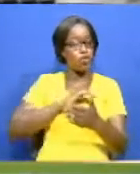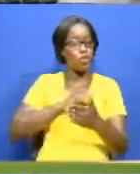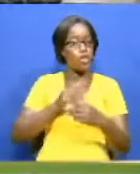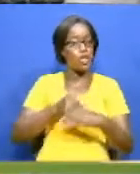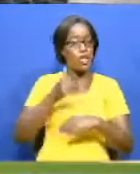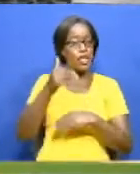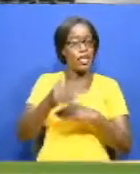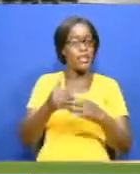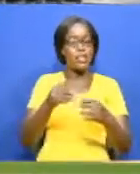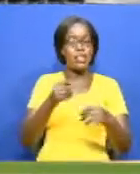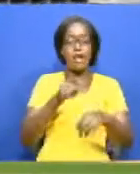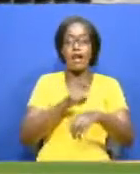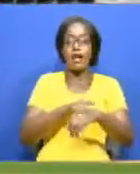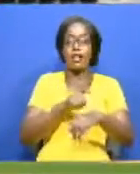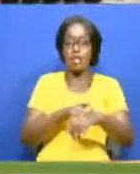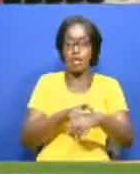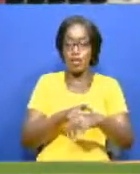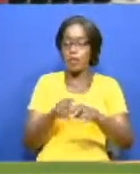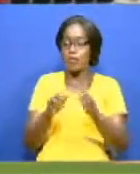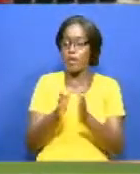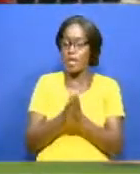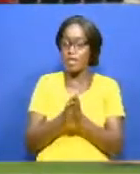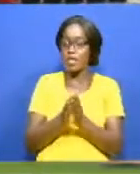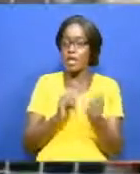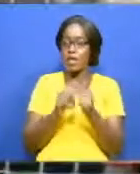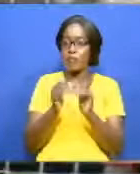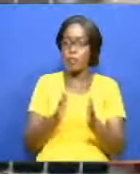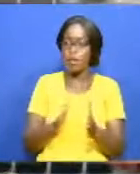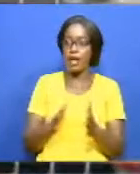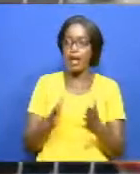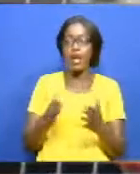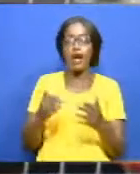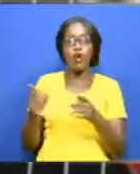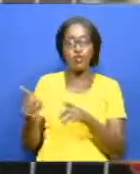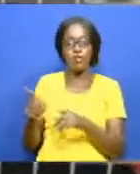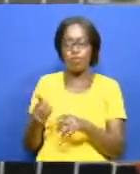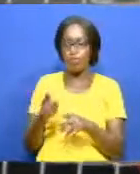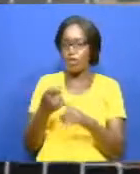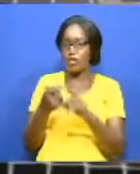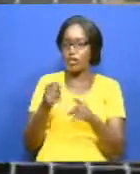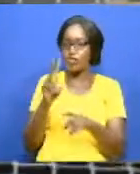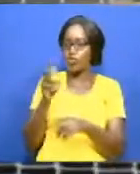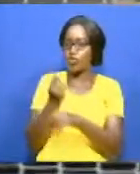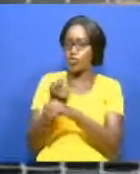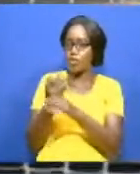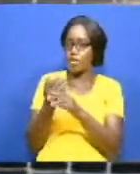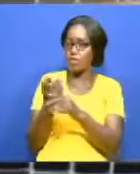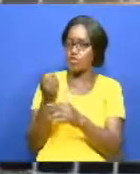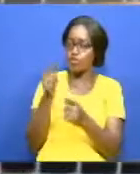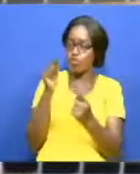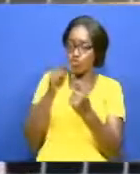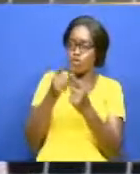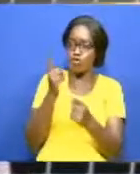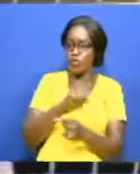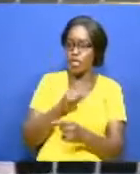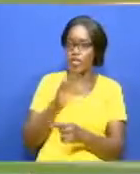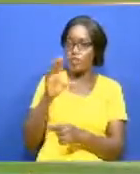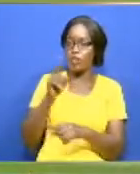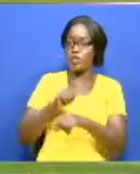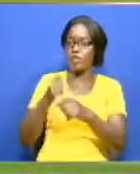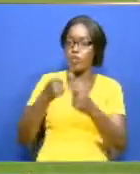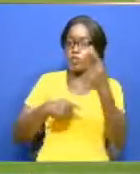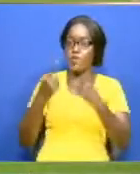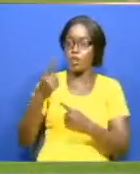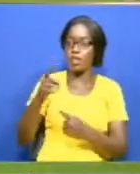Lucas Ocampos's header from Eva Banega's cross settled the tie for Sevilla with 2 minutes to go. Five-time winners Sevilla, who